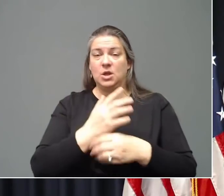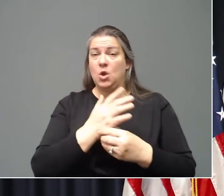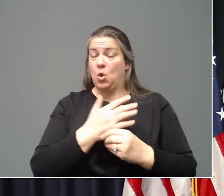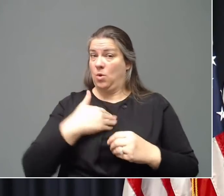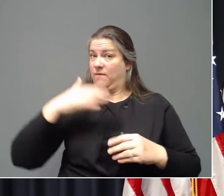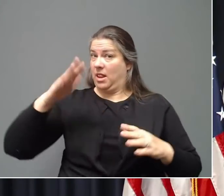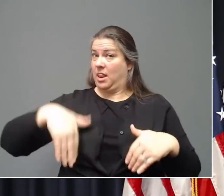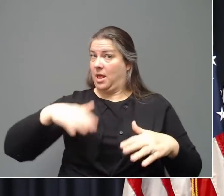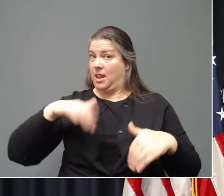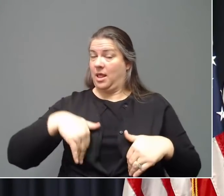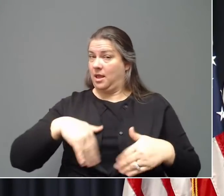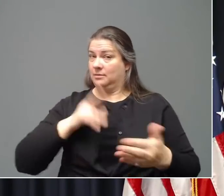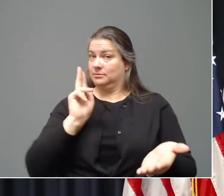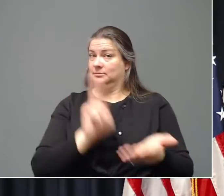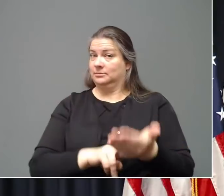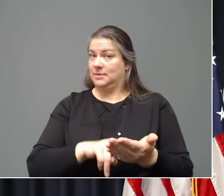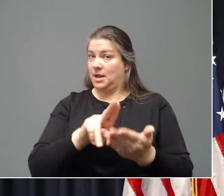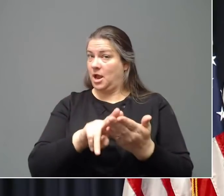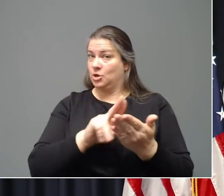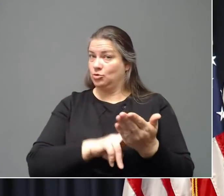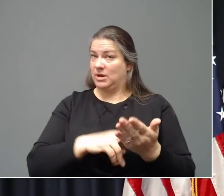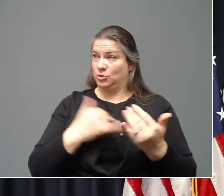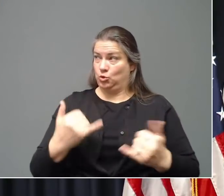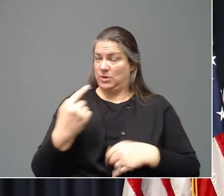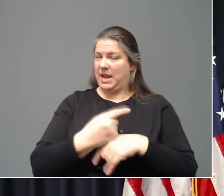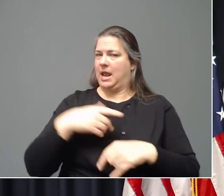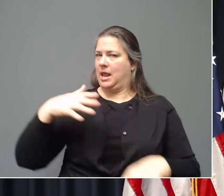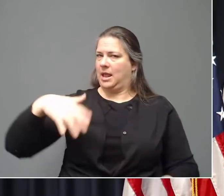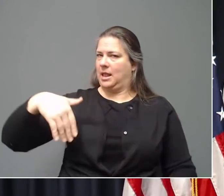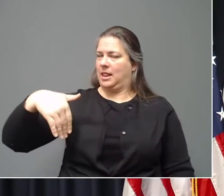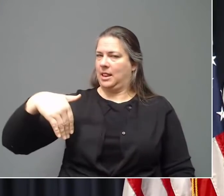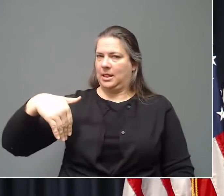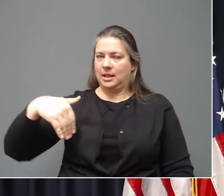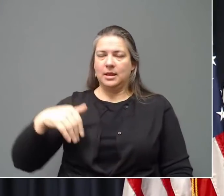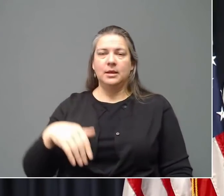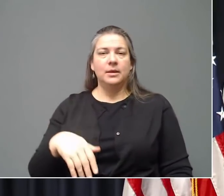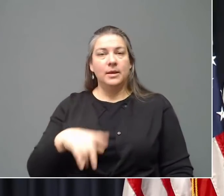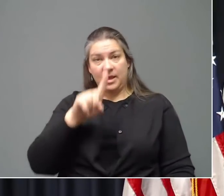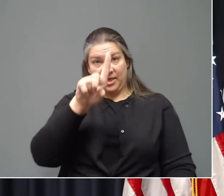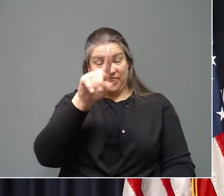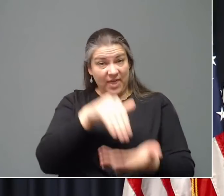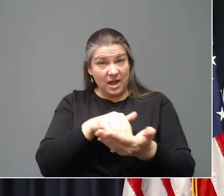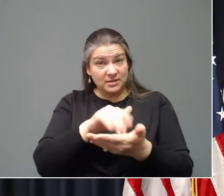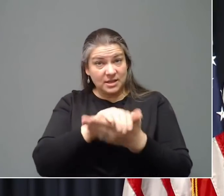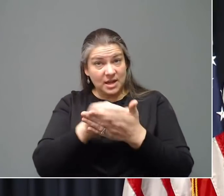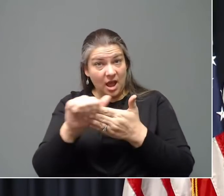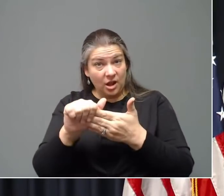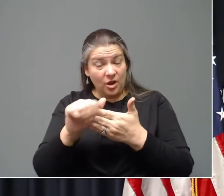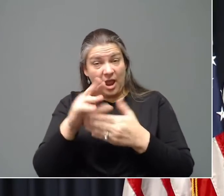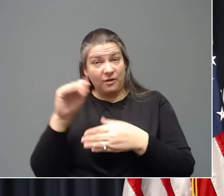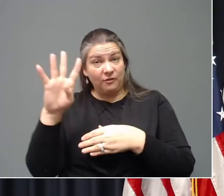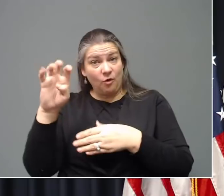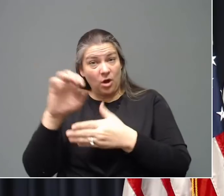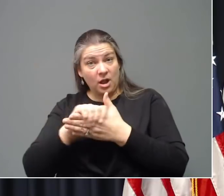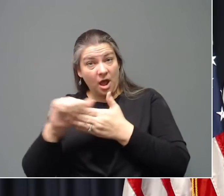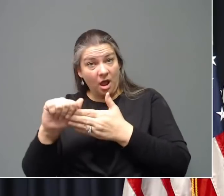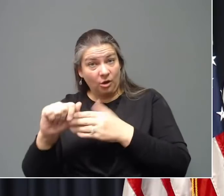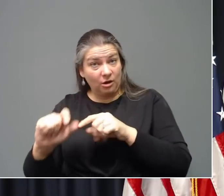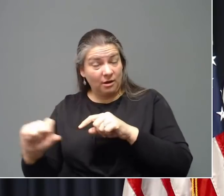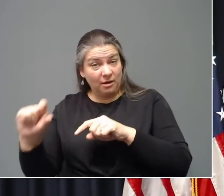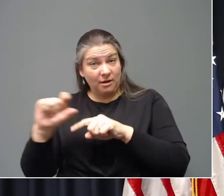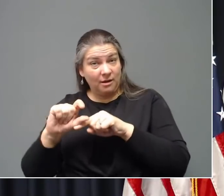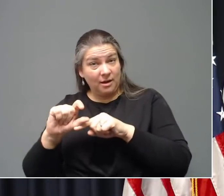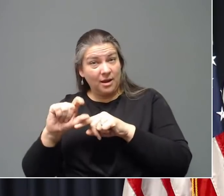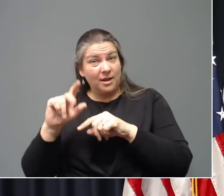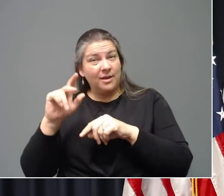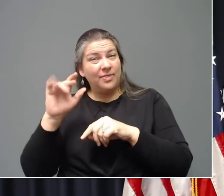with them as of today. The $1,000 and $400 payments to those that have waited too long or made too